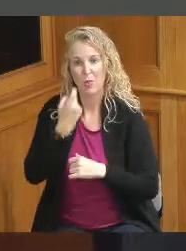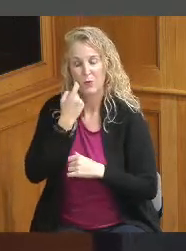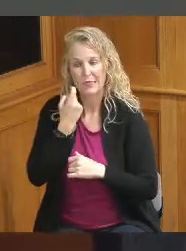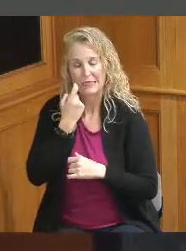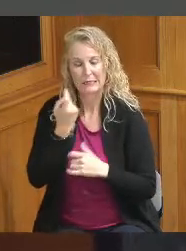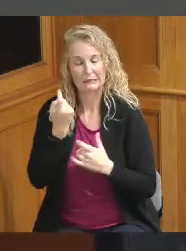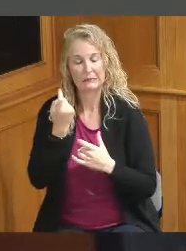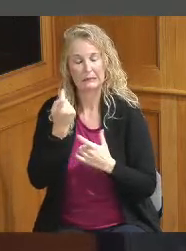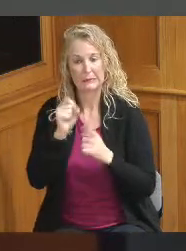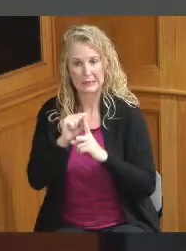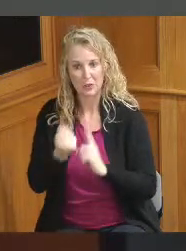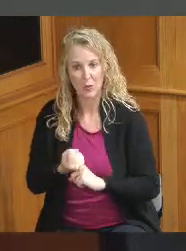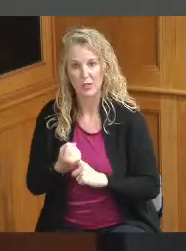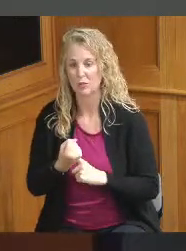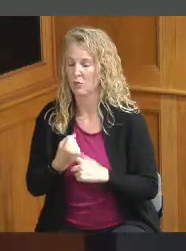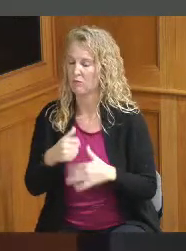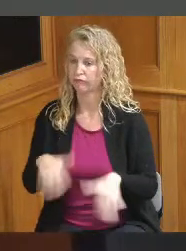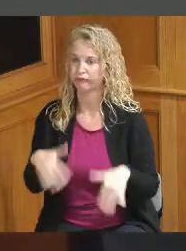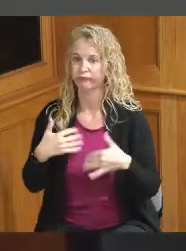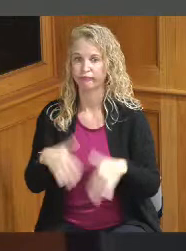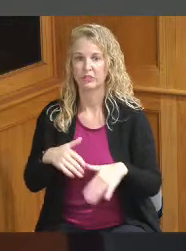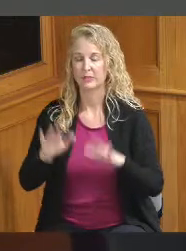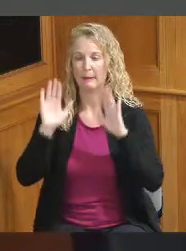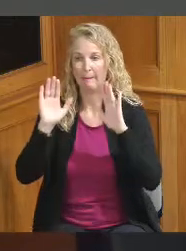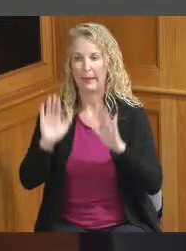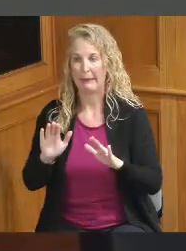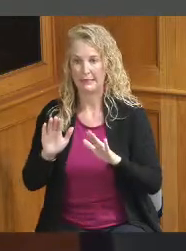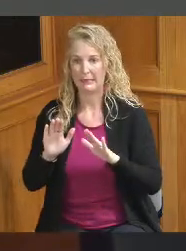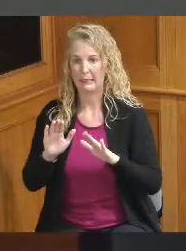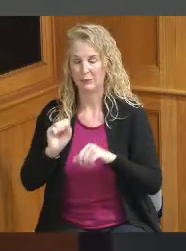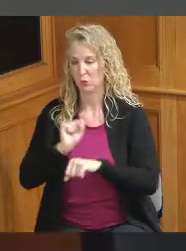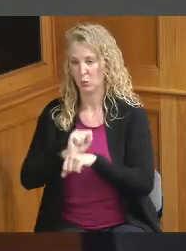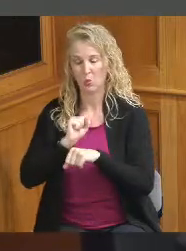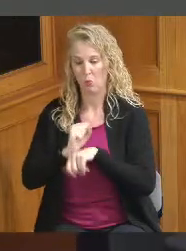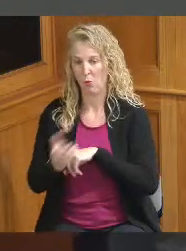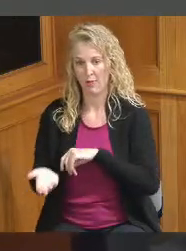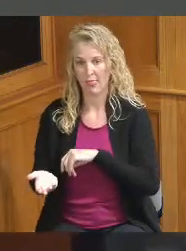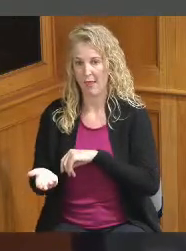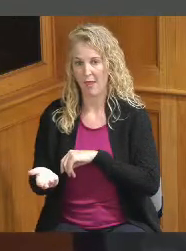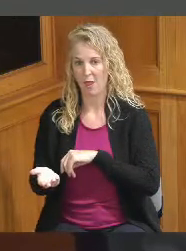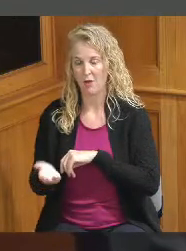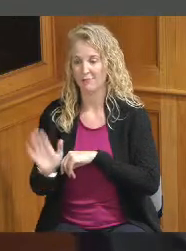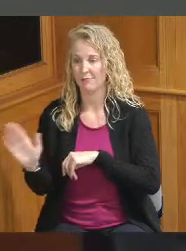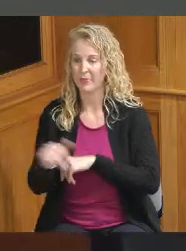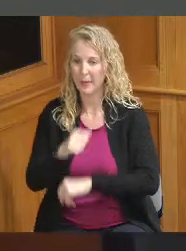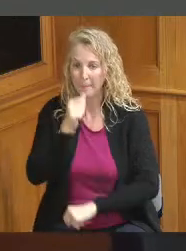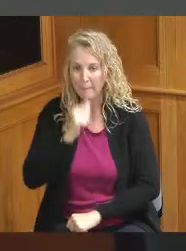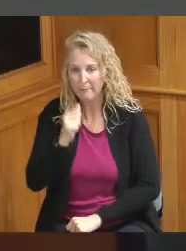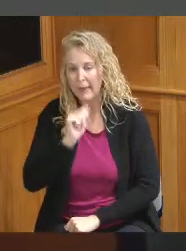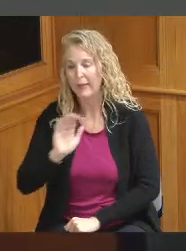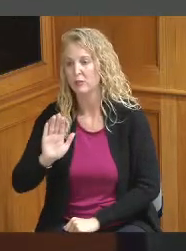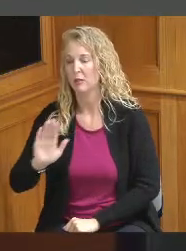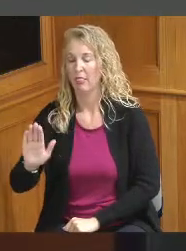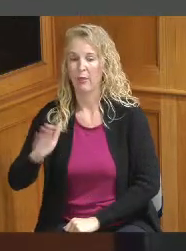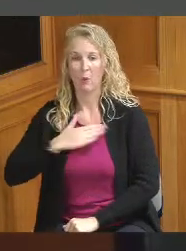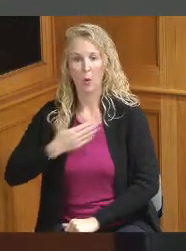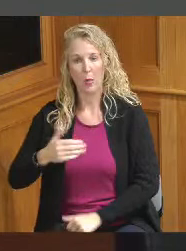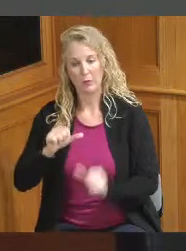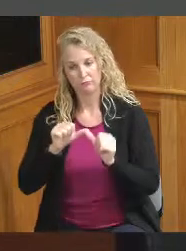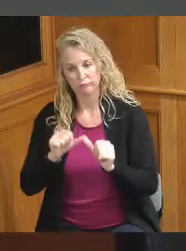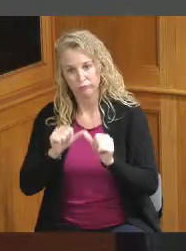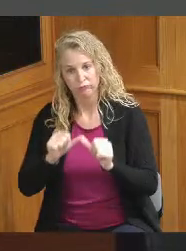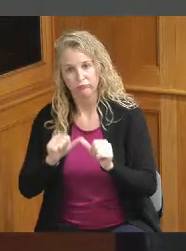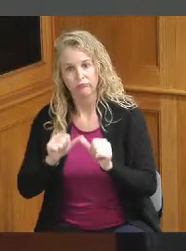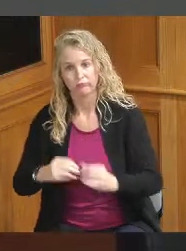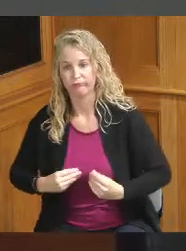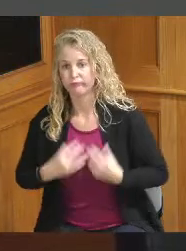on to them, just about some incredible things and patience and perseverance and resilience